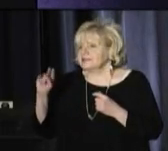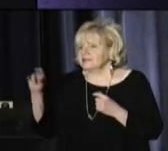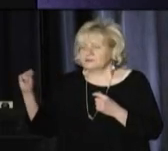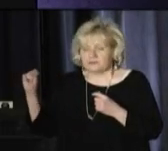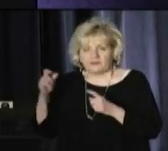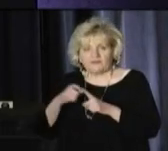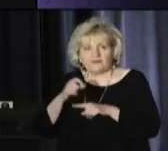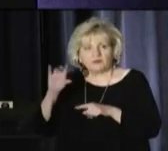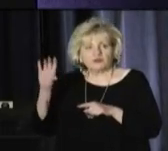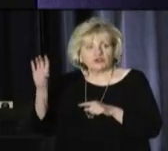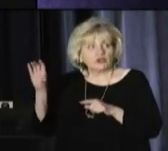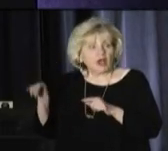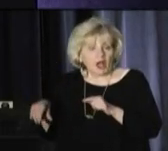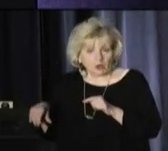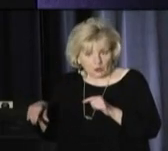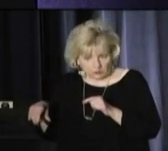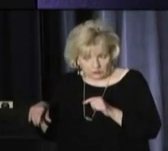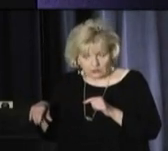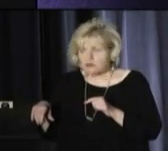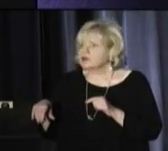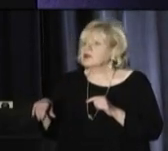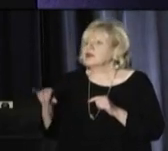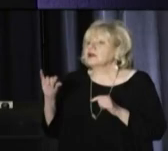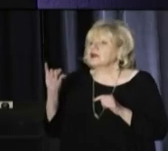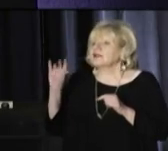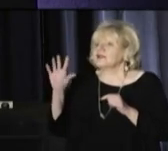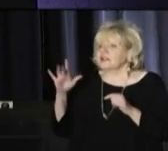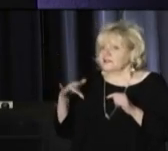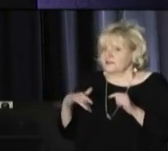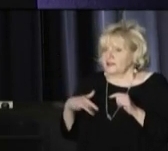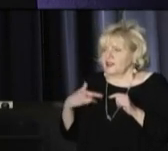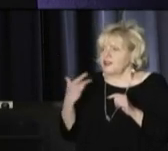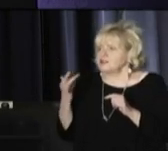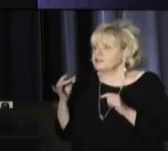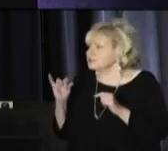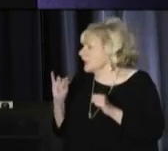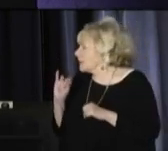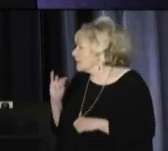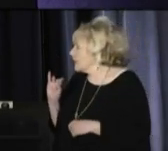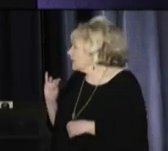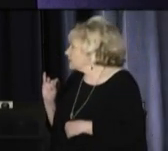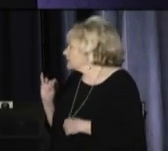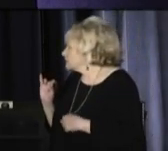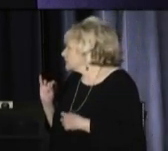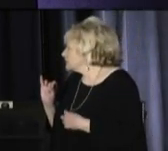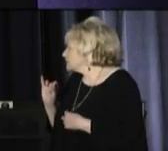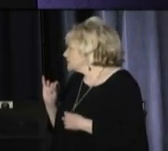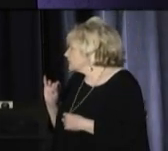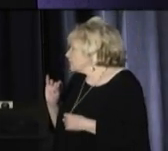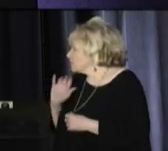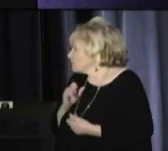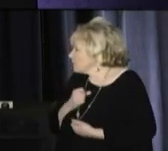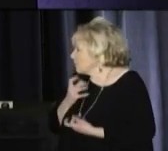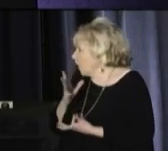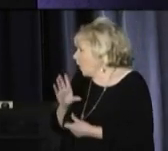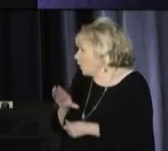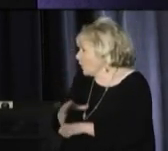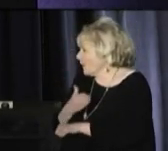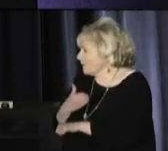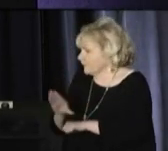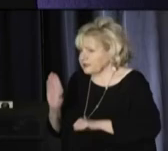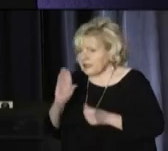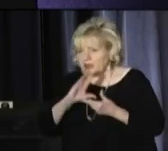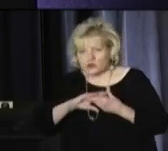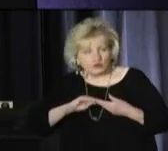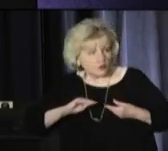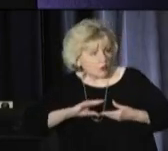of this feels like poems, but it's also a story. And then I learned, like, you know, Sandra got her MFA in